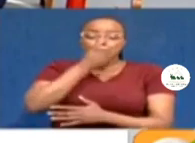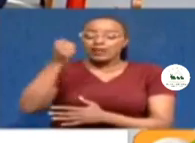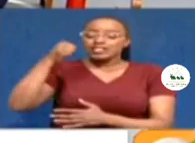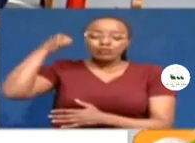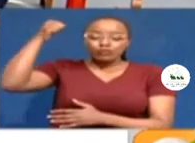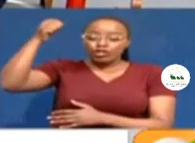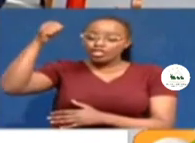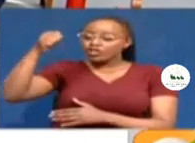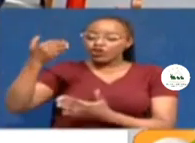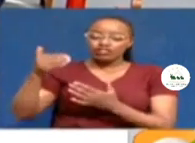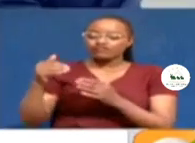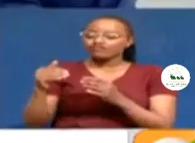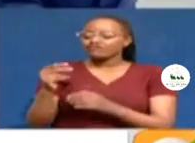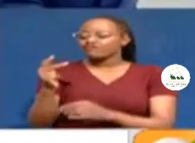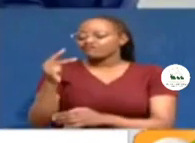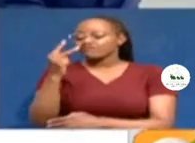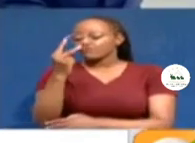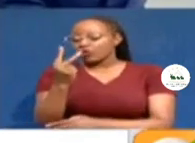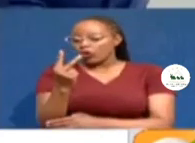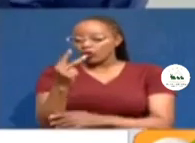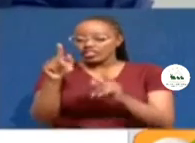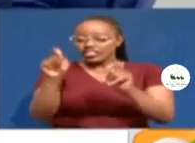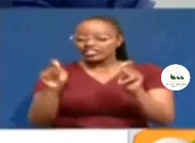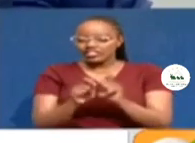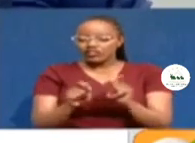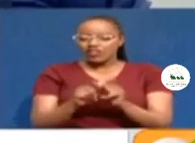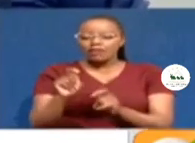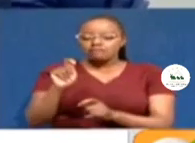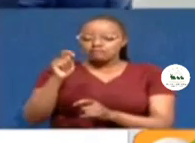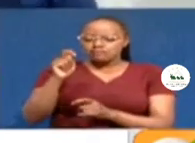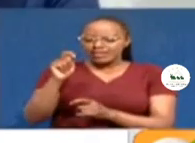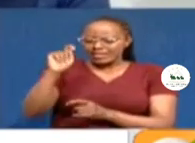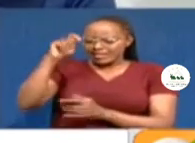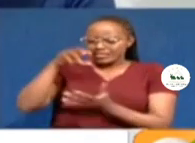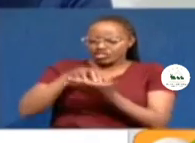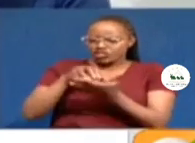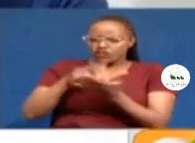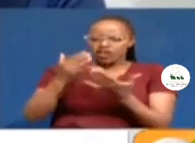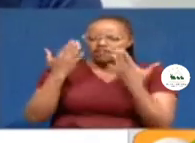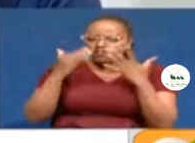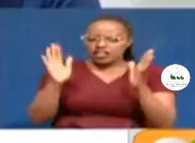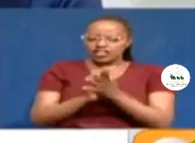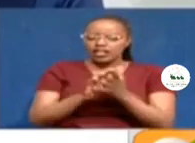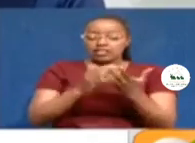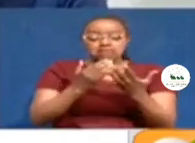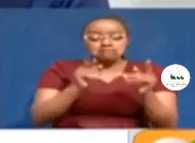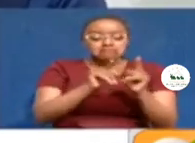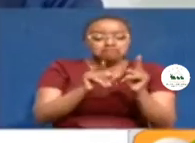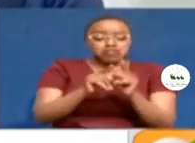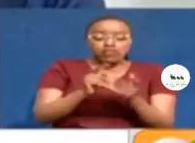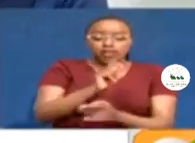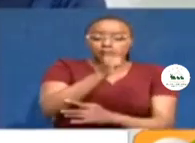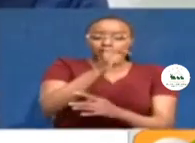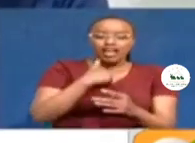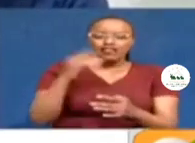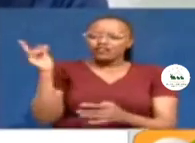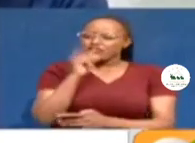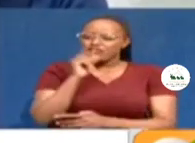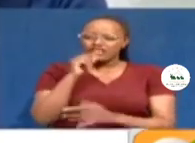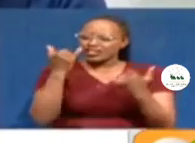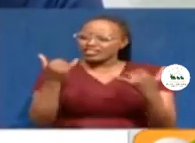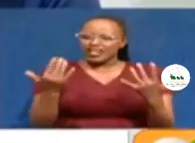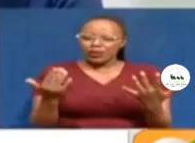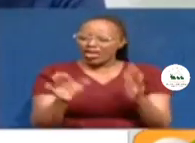TV. Dr. Peter, let me start with you. The presidency. Is it over now? The marriage between the president, is it over